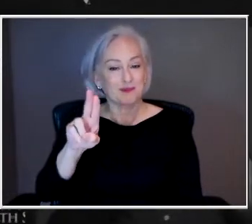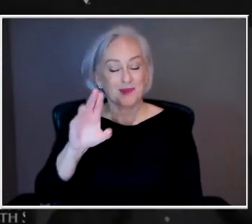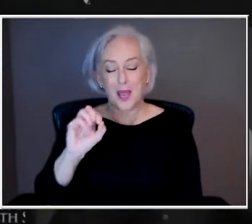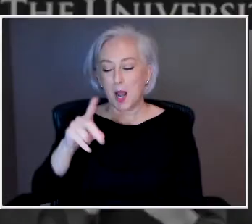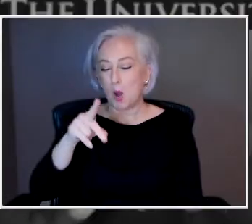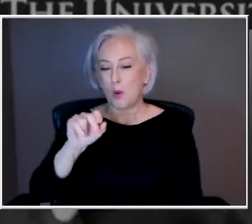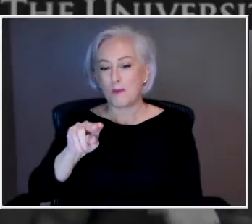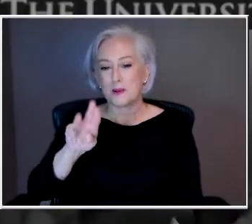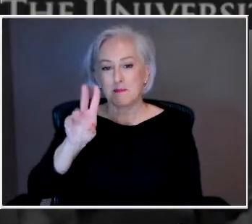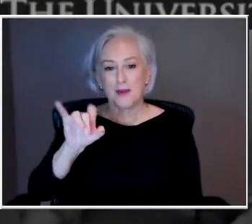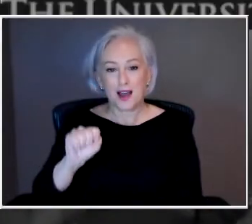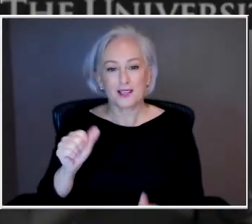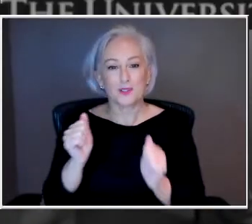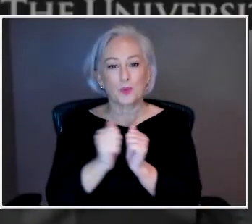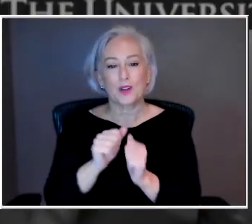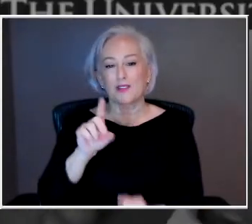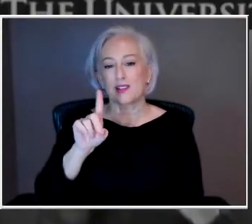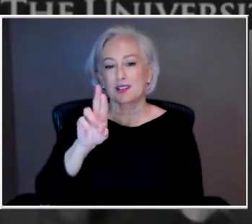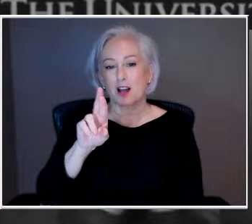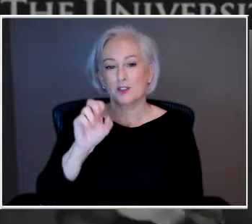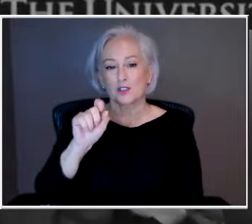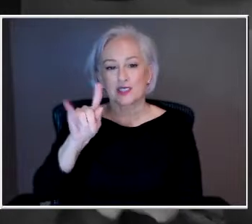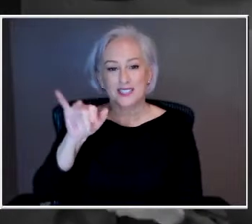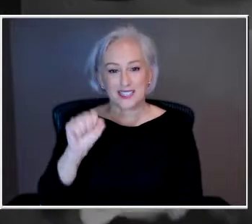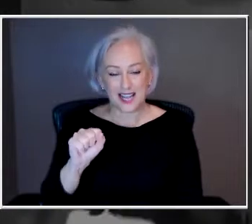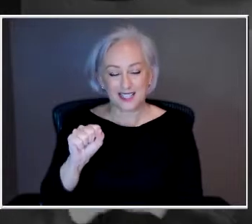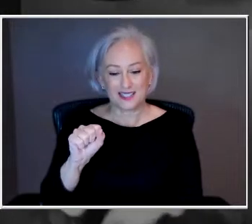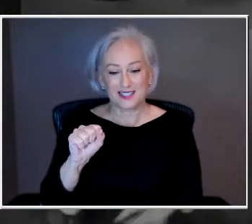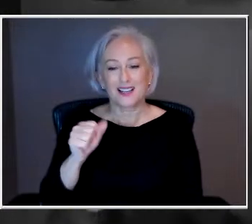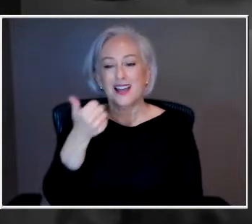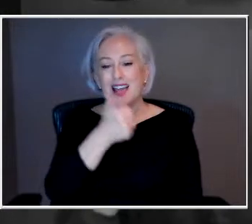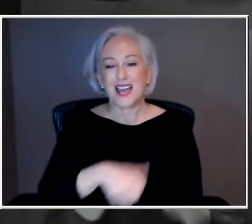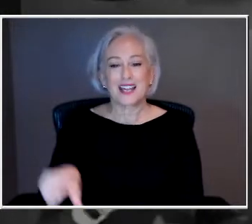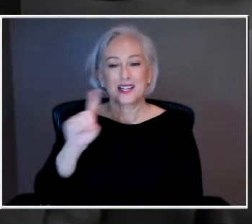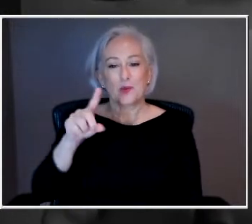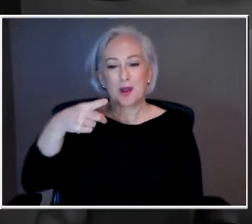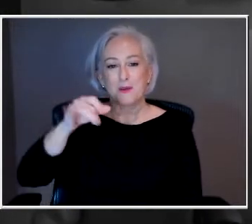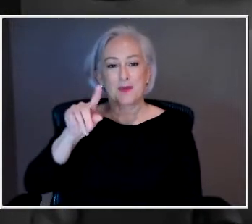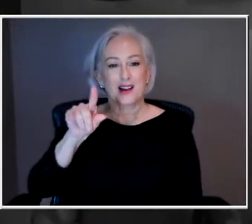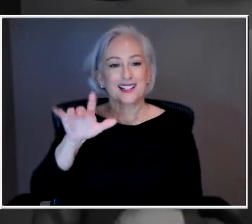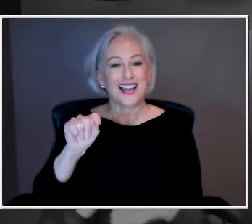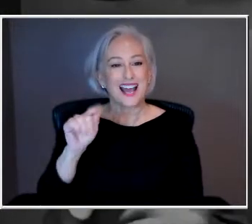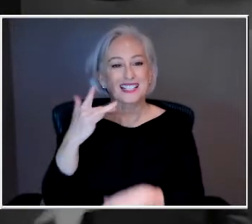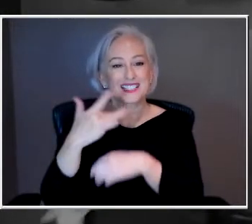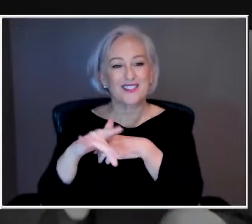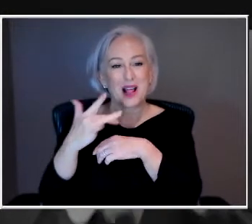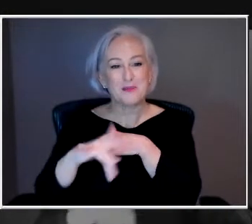Stites podcast. Now everywhere podcasts are available.